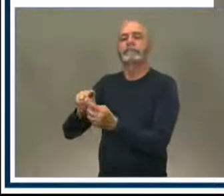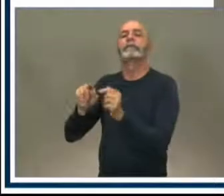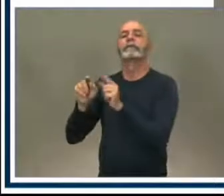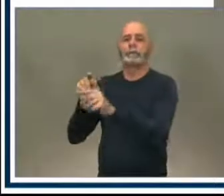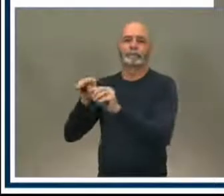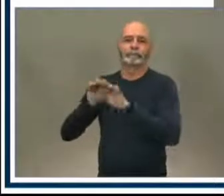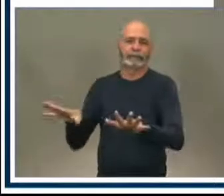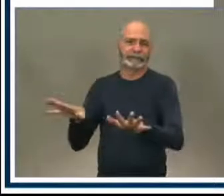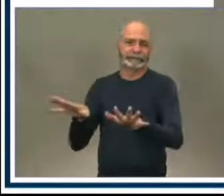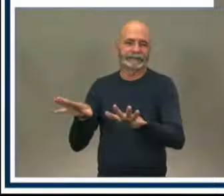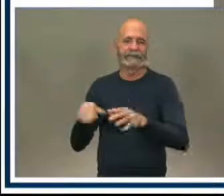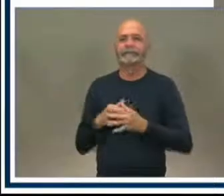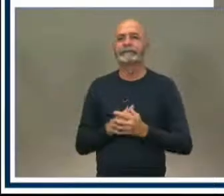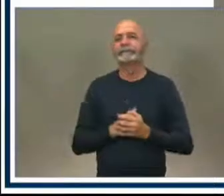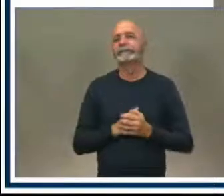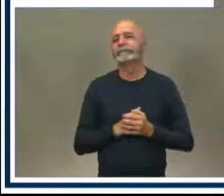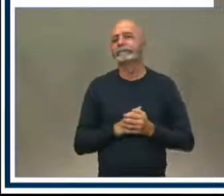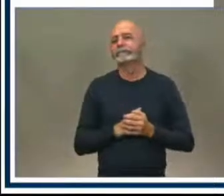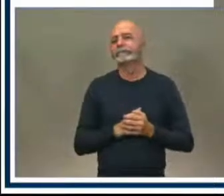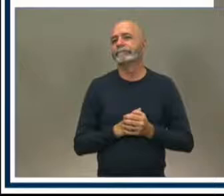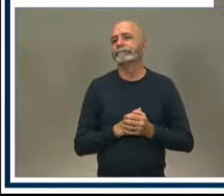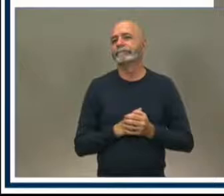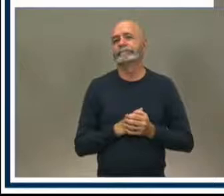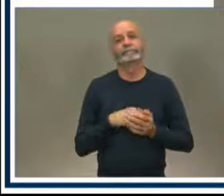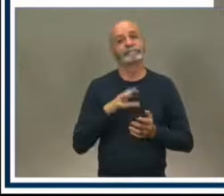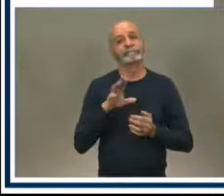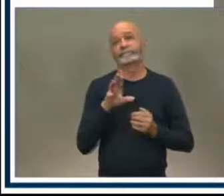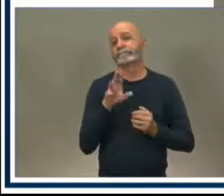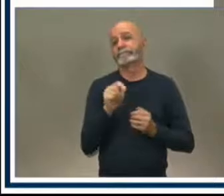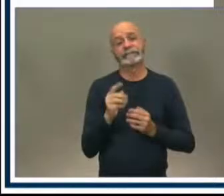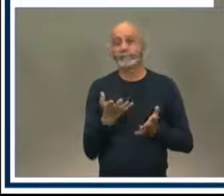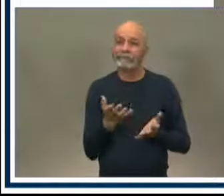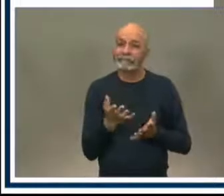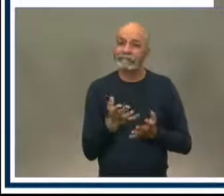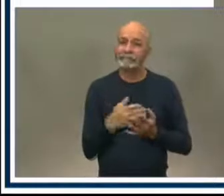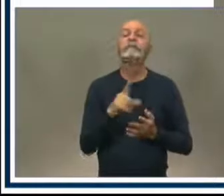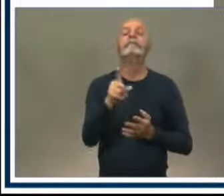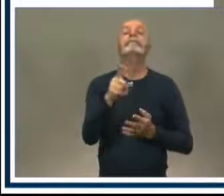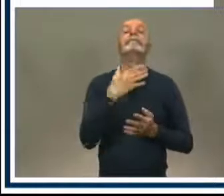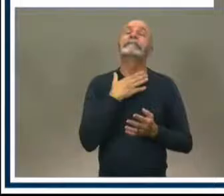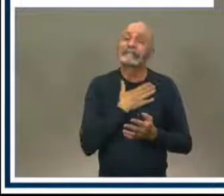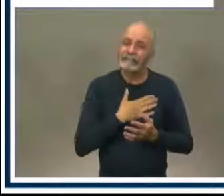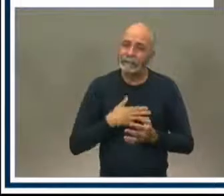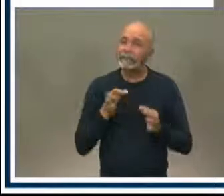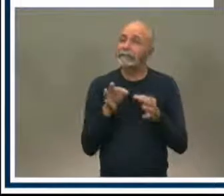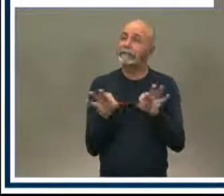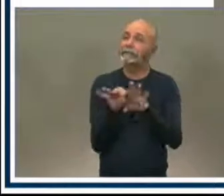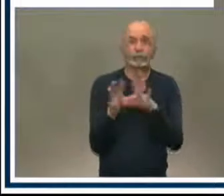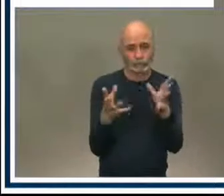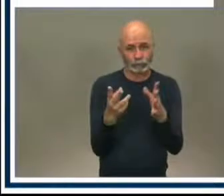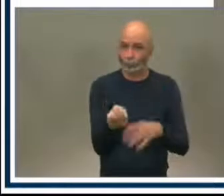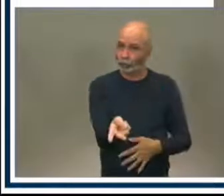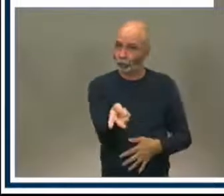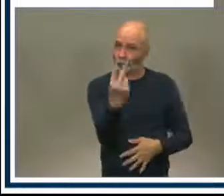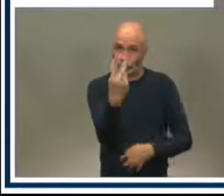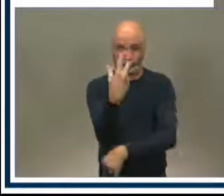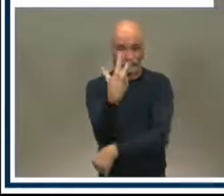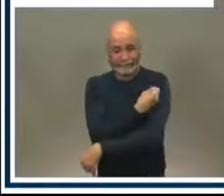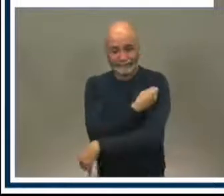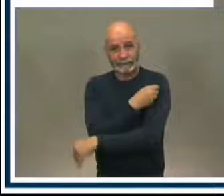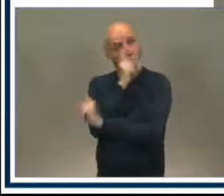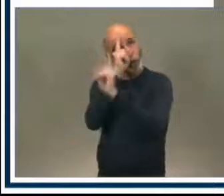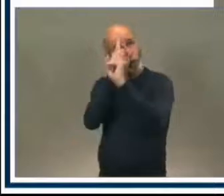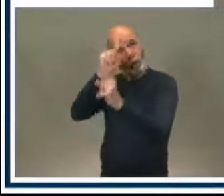I cannot stress enough the importance of people getting both doses of vaccine to further minimize the risk of spread